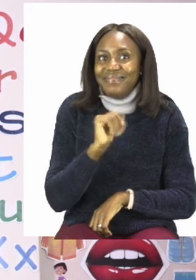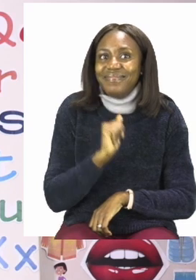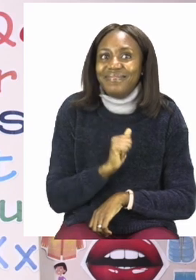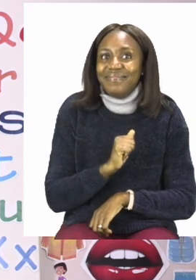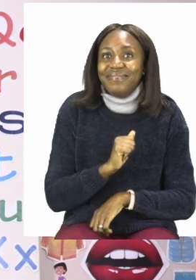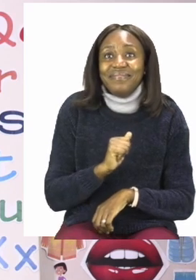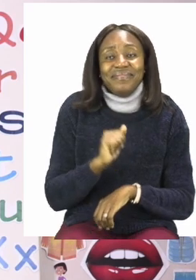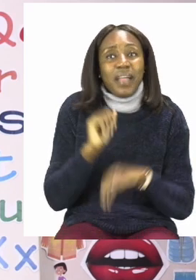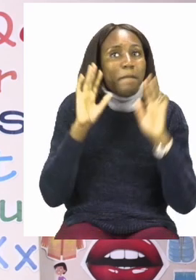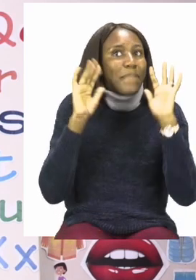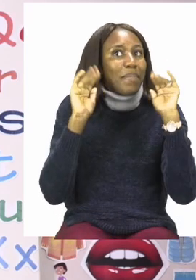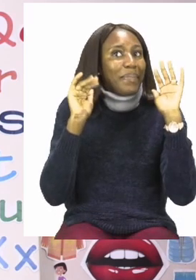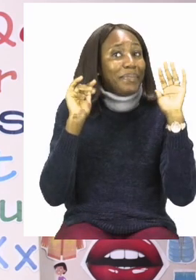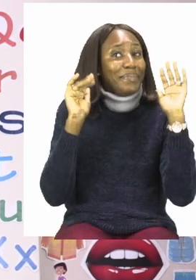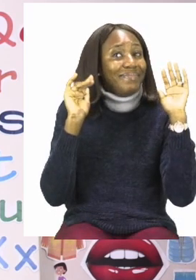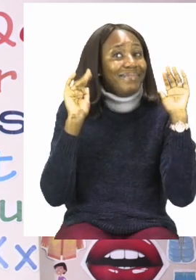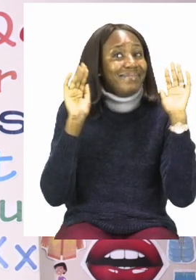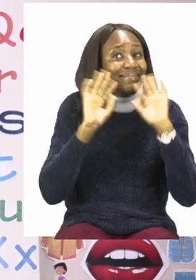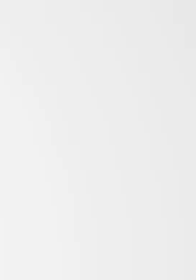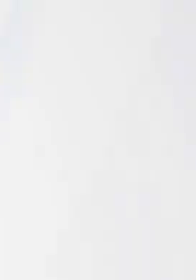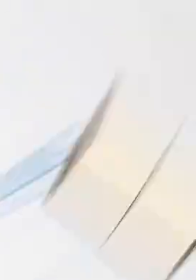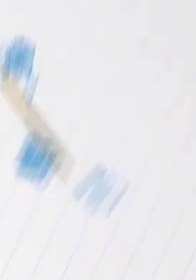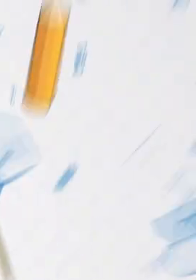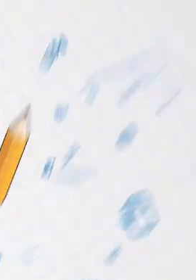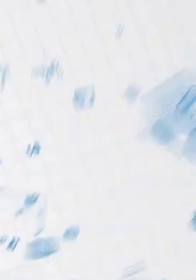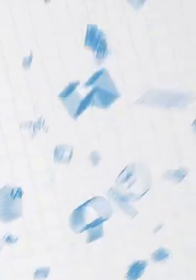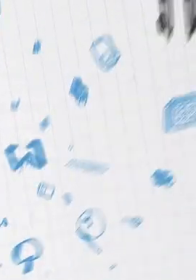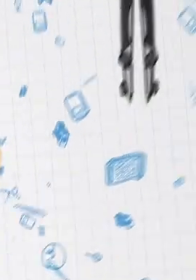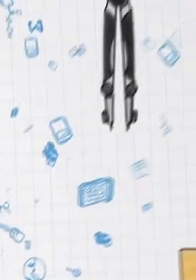goodbye. Bye!